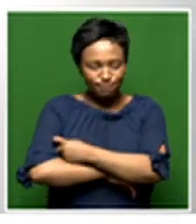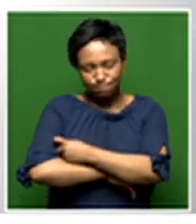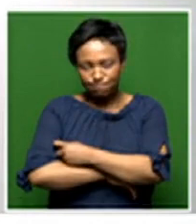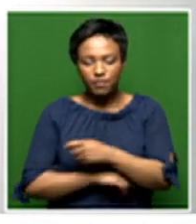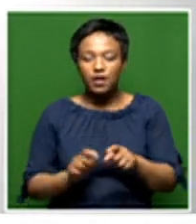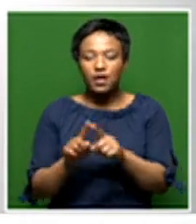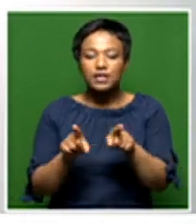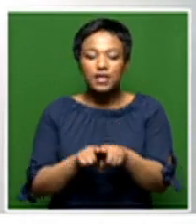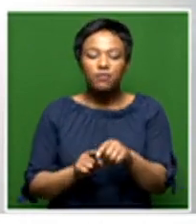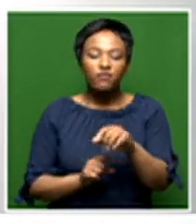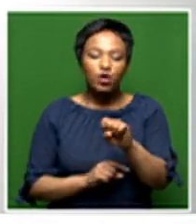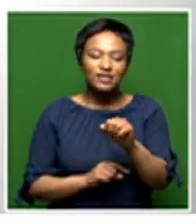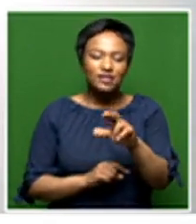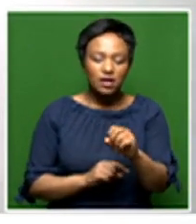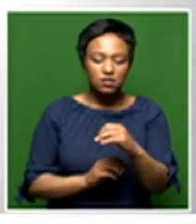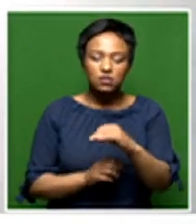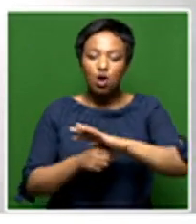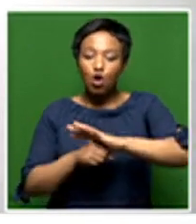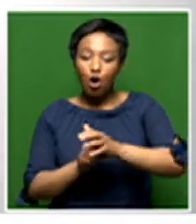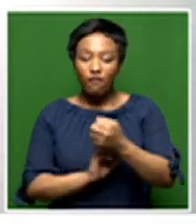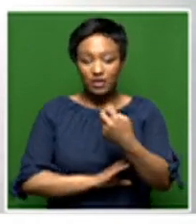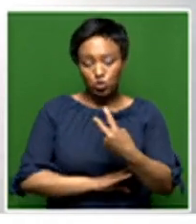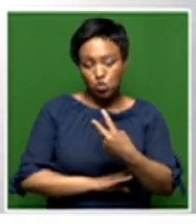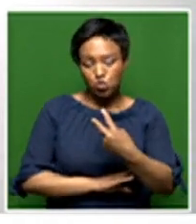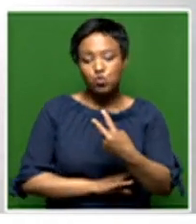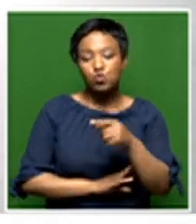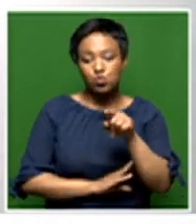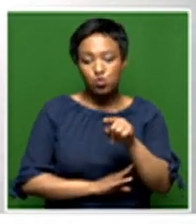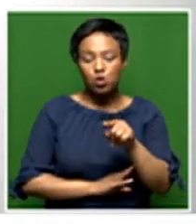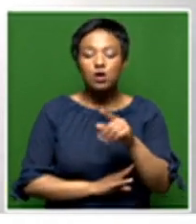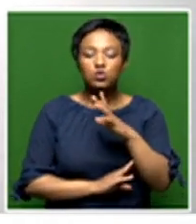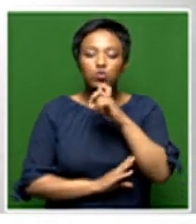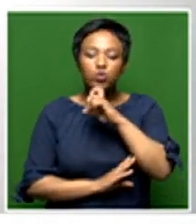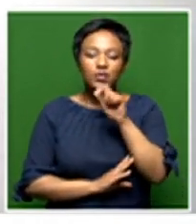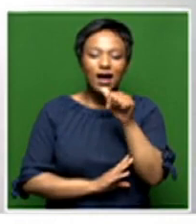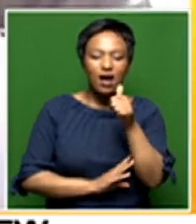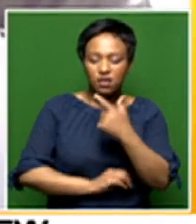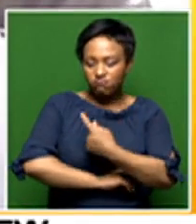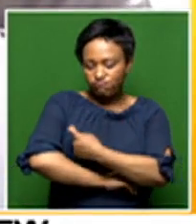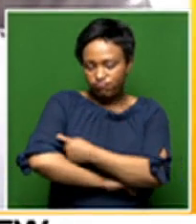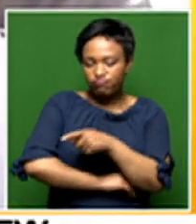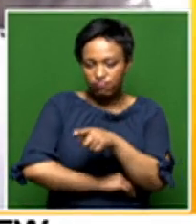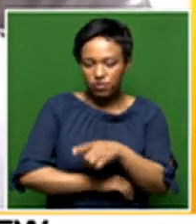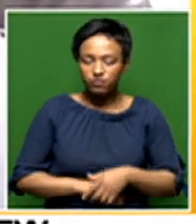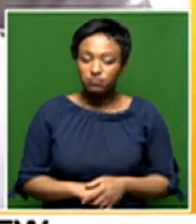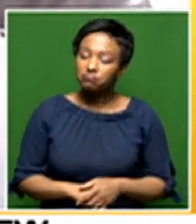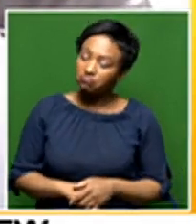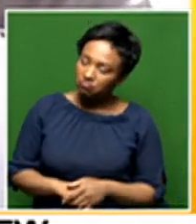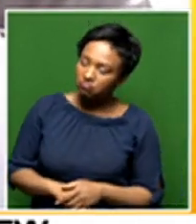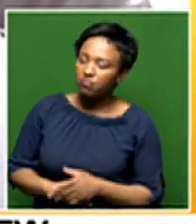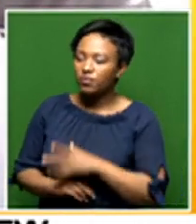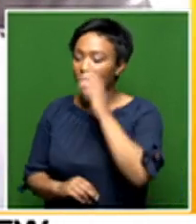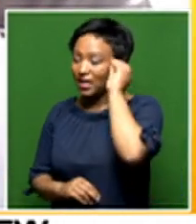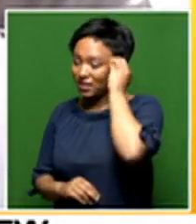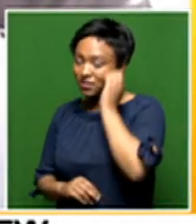against SARS-CoV-2. So that is the basis of using other vaccines. Yeah, it's very, very interesting because,